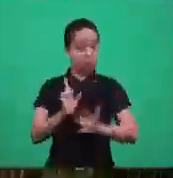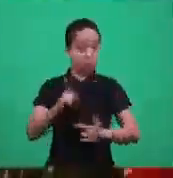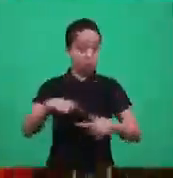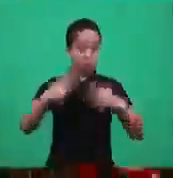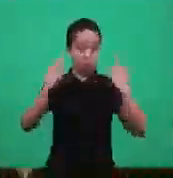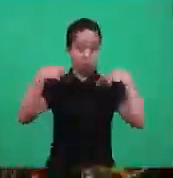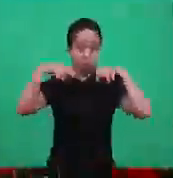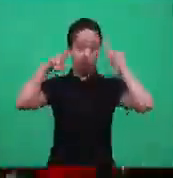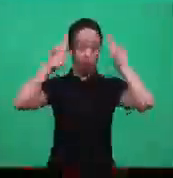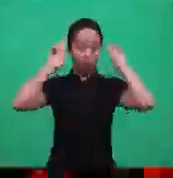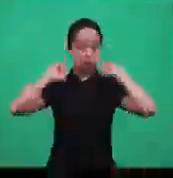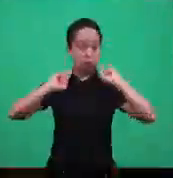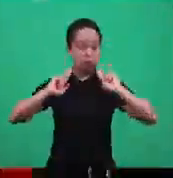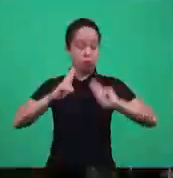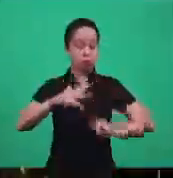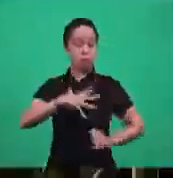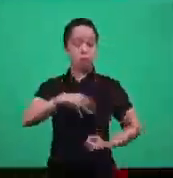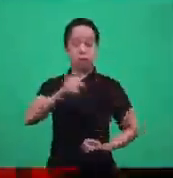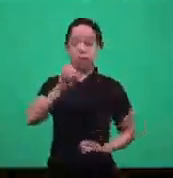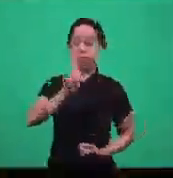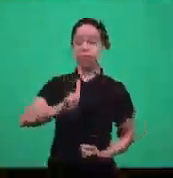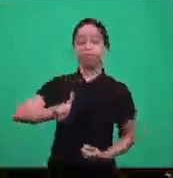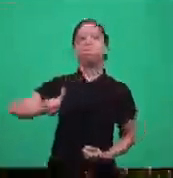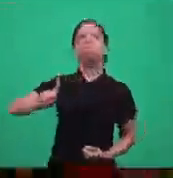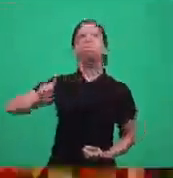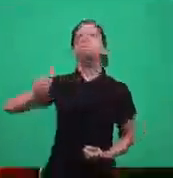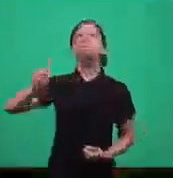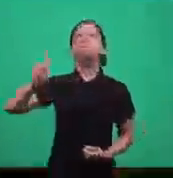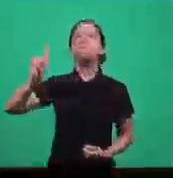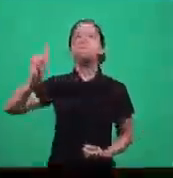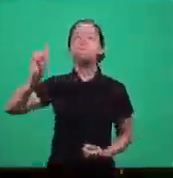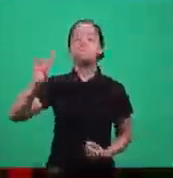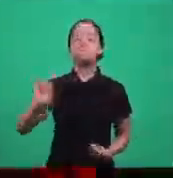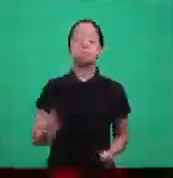The blood of Jesus the Son.